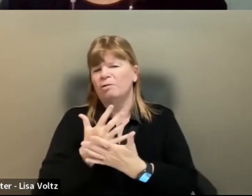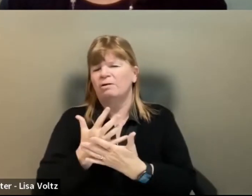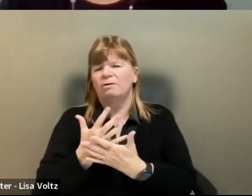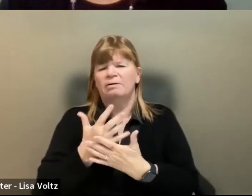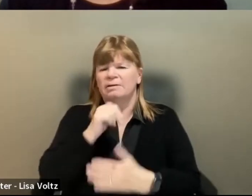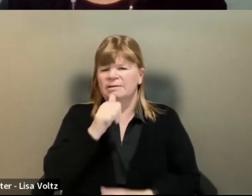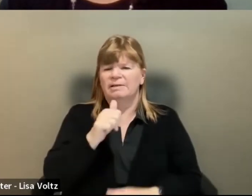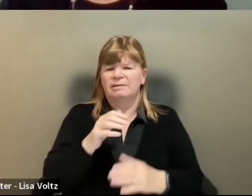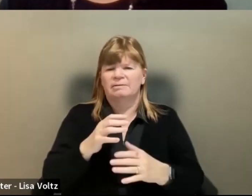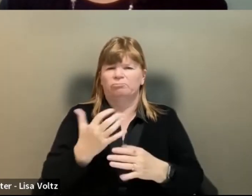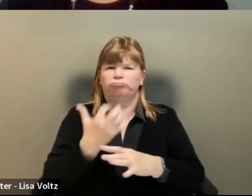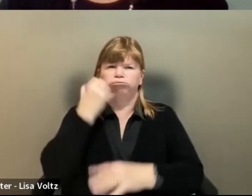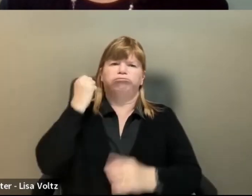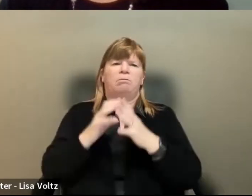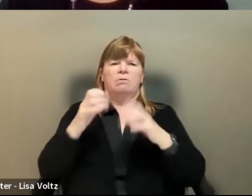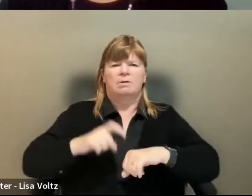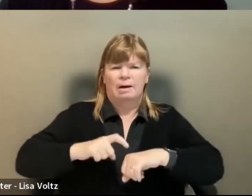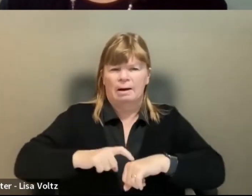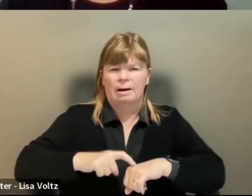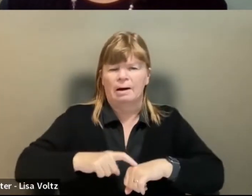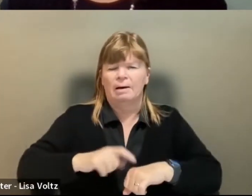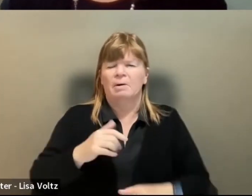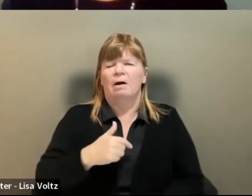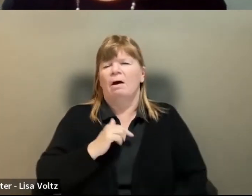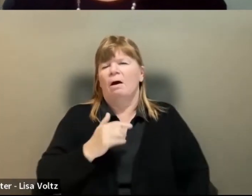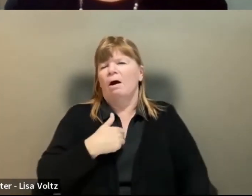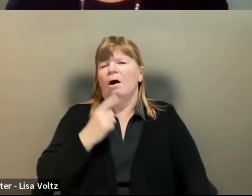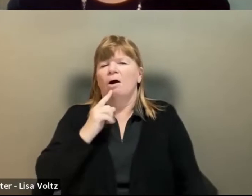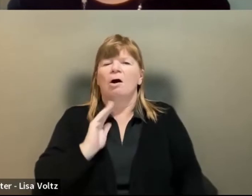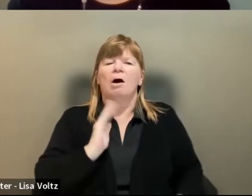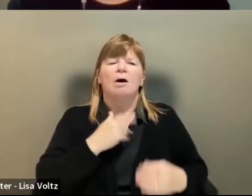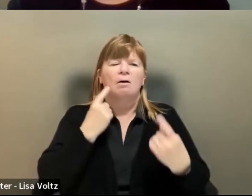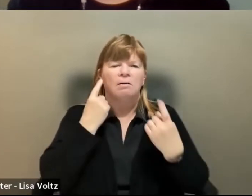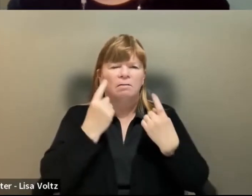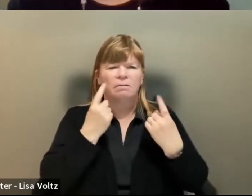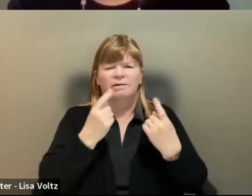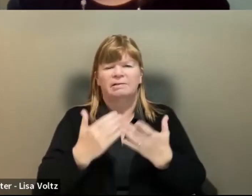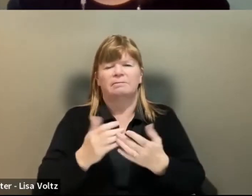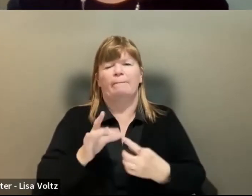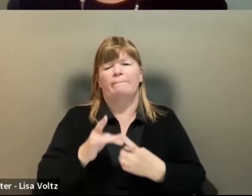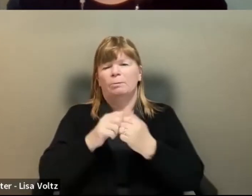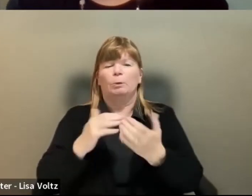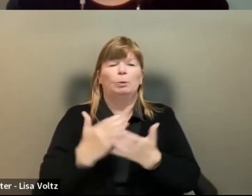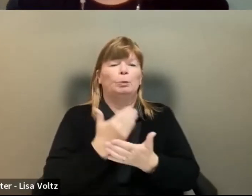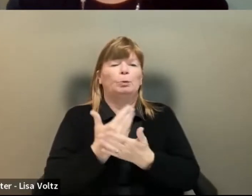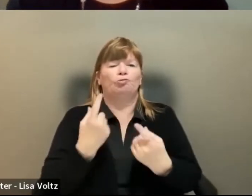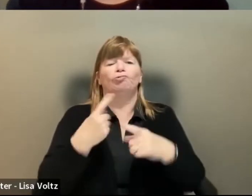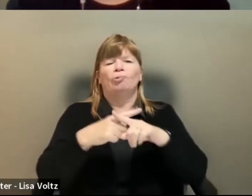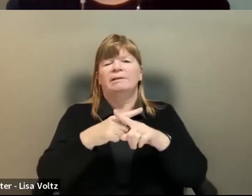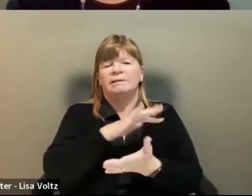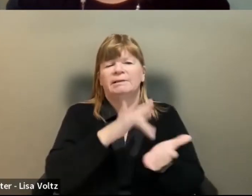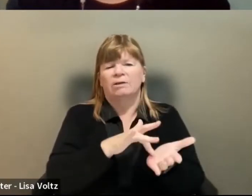ton of time, then our thought process, particularly in our new crisis centers, which